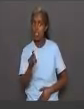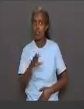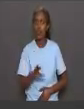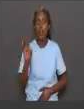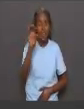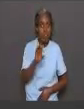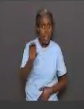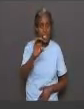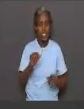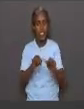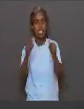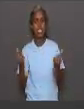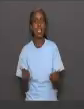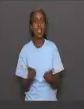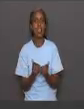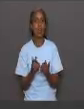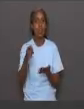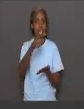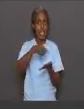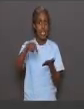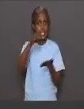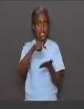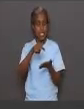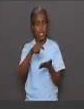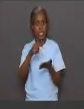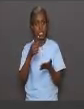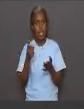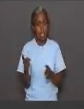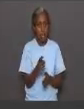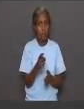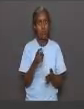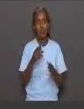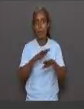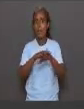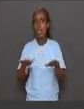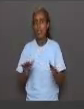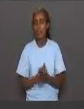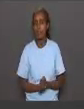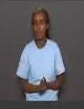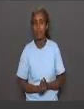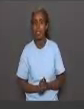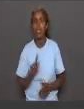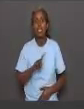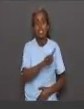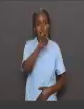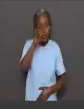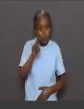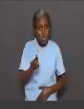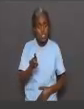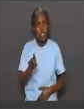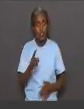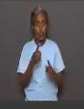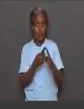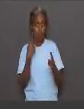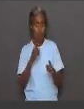for finding the area of a circle comes into play. The equation